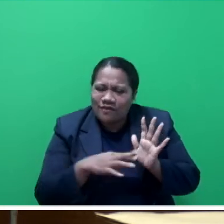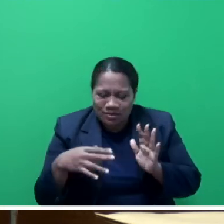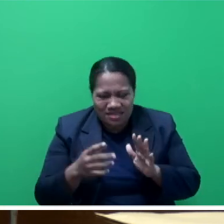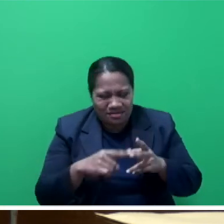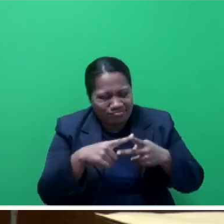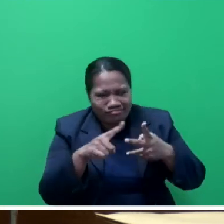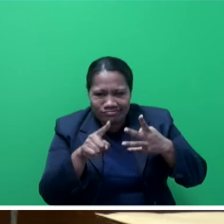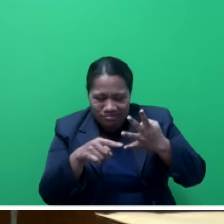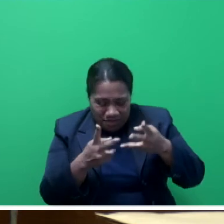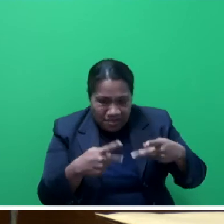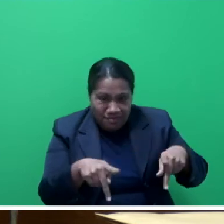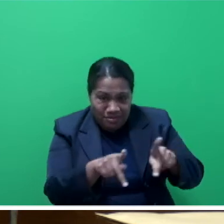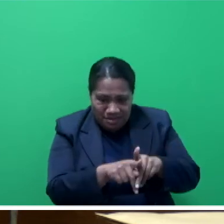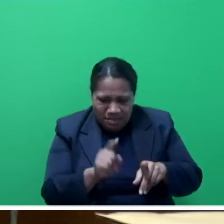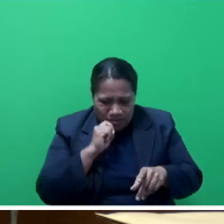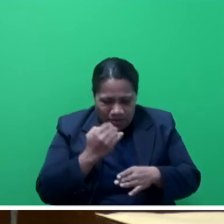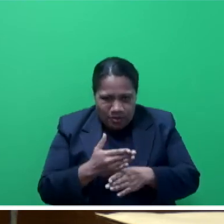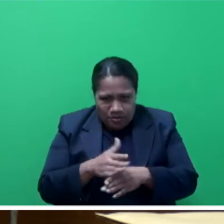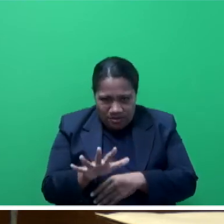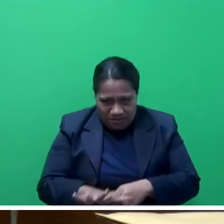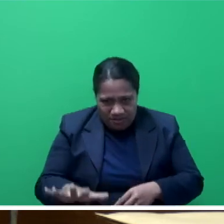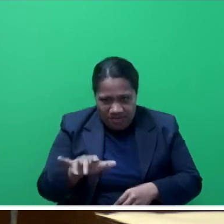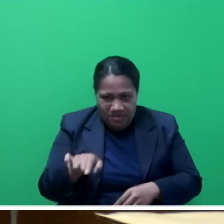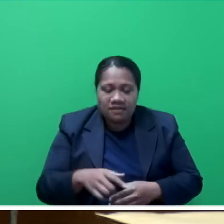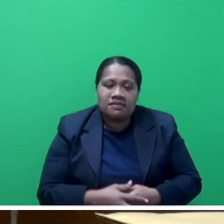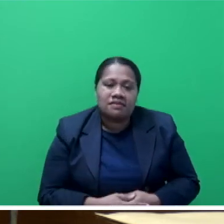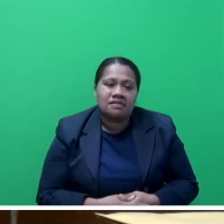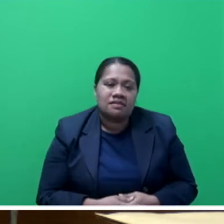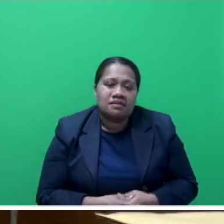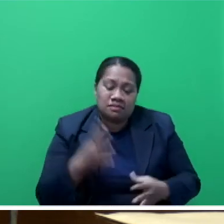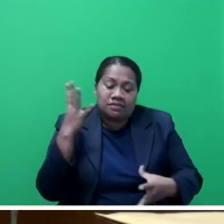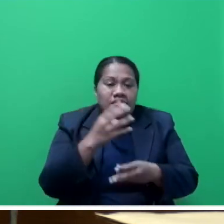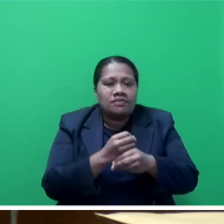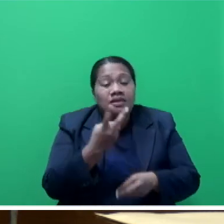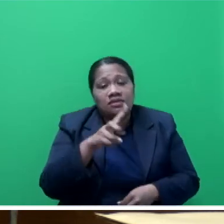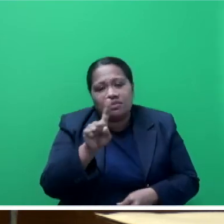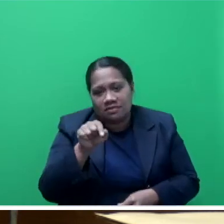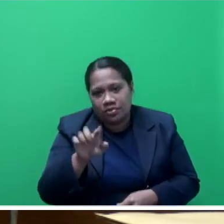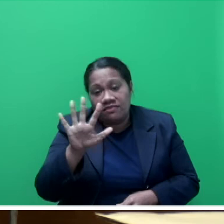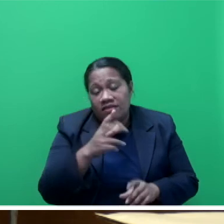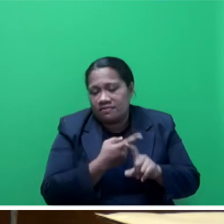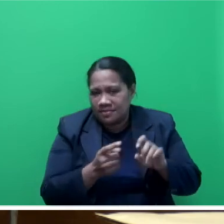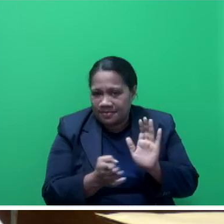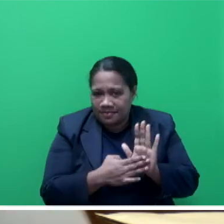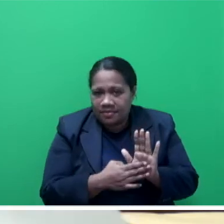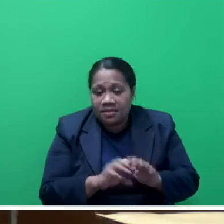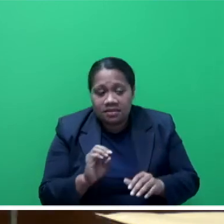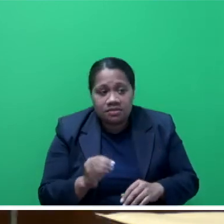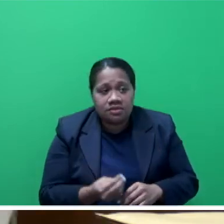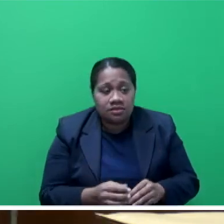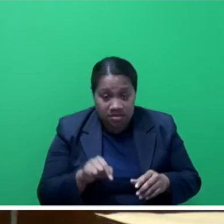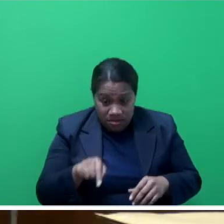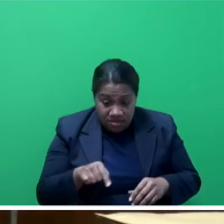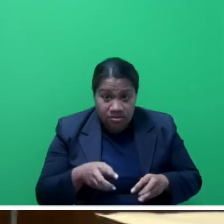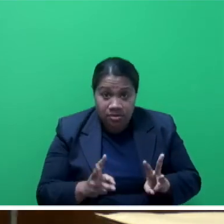River, Donguru, Nakama, Numbu. So a total of 21.5 kilometers. So, Mr. Speaker, in this way we are able to